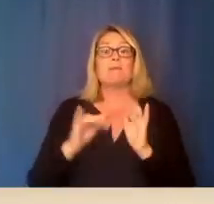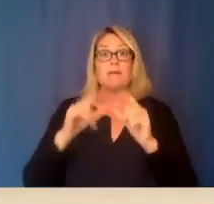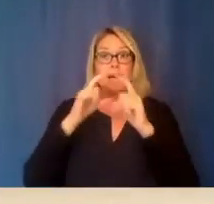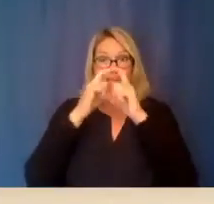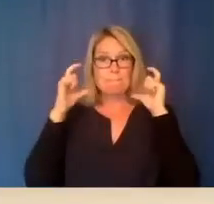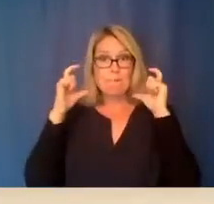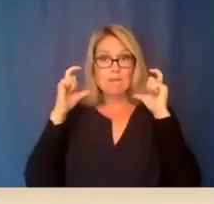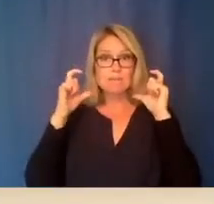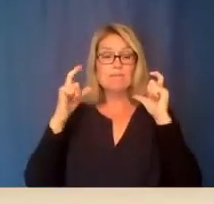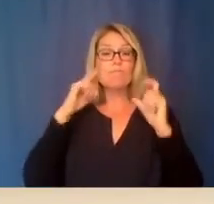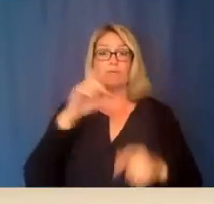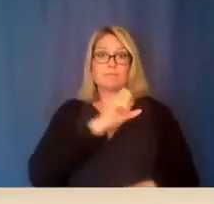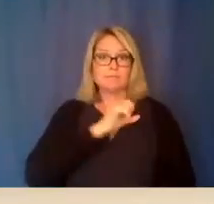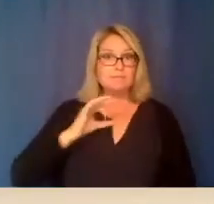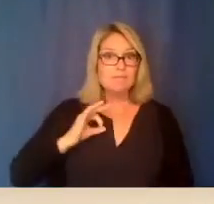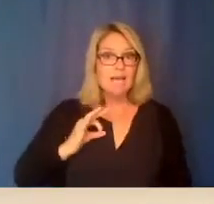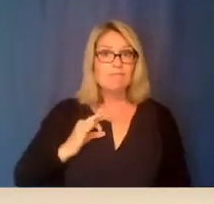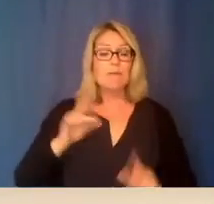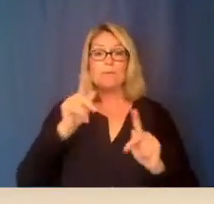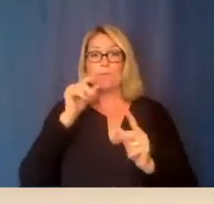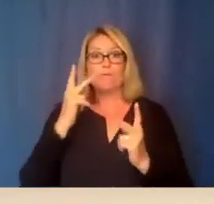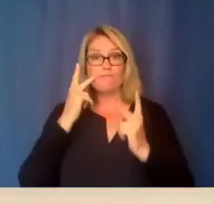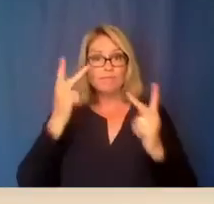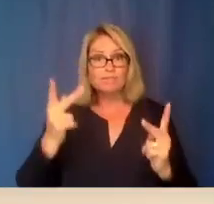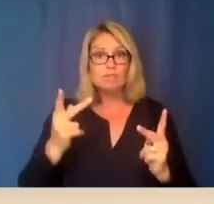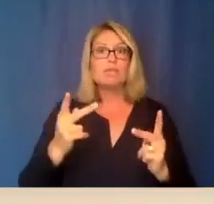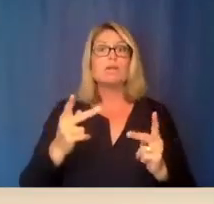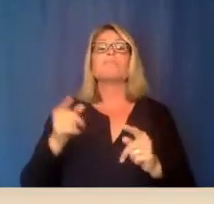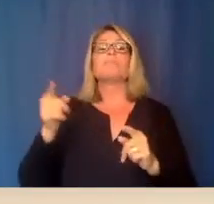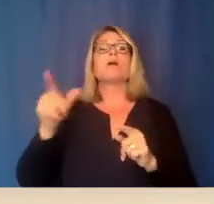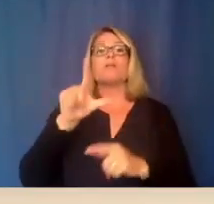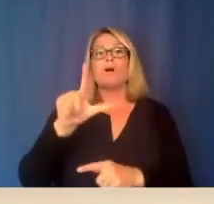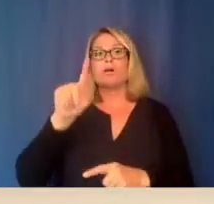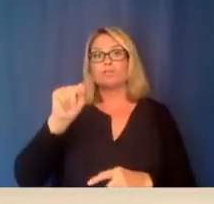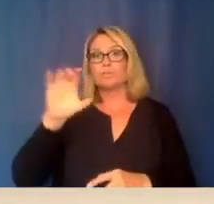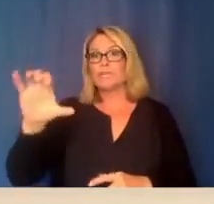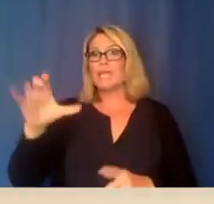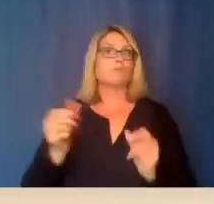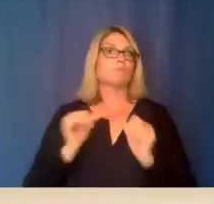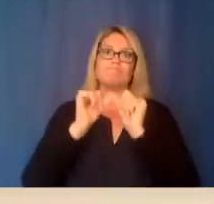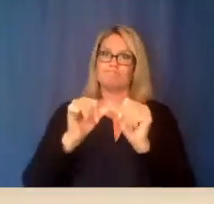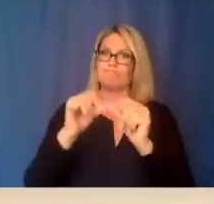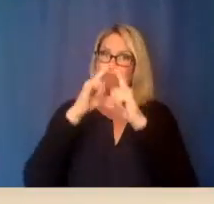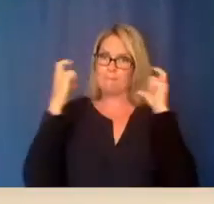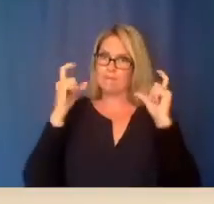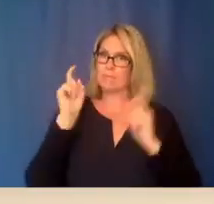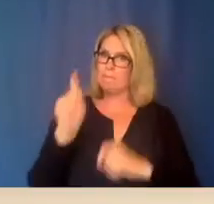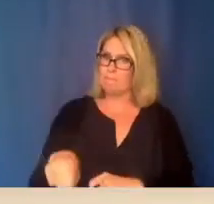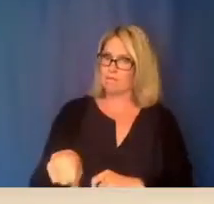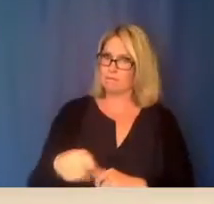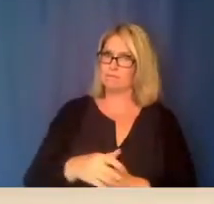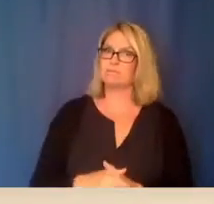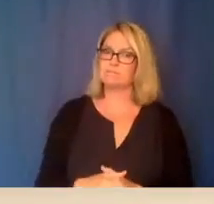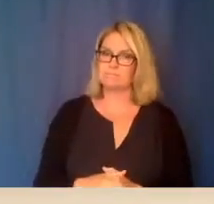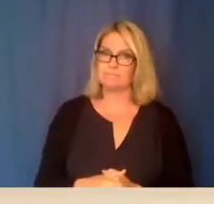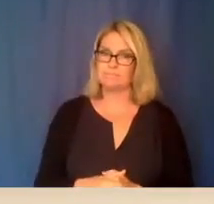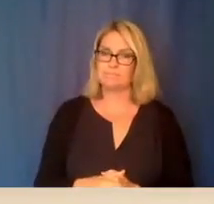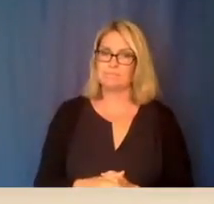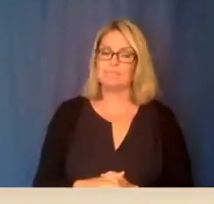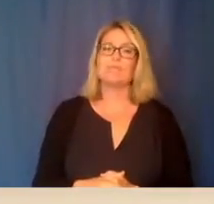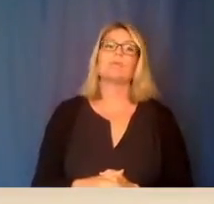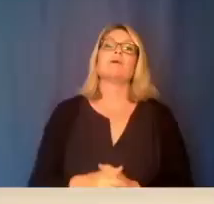requirements for staff, visitors, and partners in care in long-term care facilities. And masks continue to be required